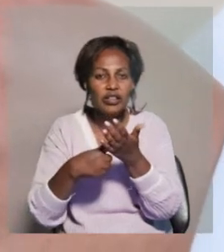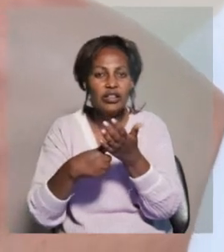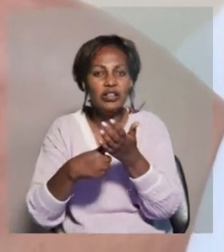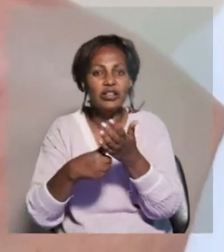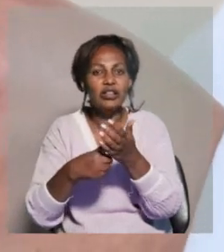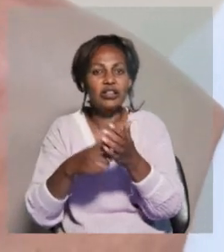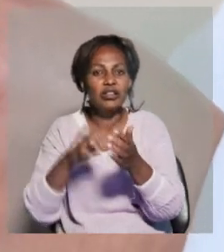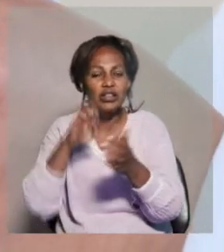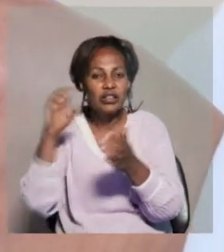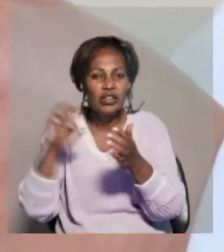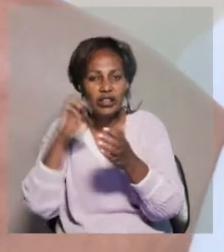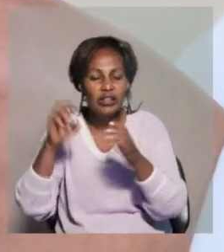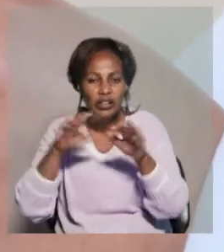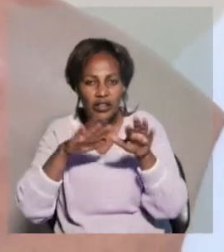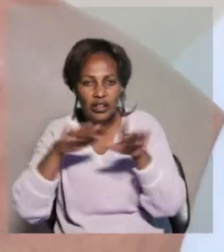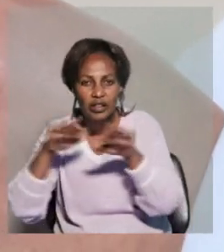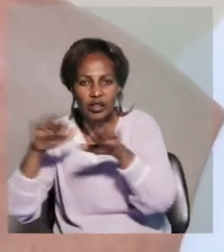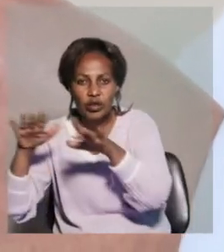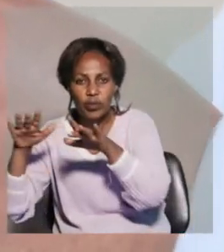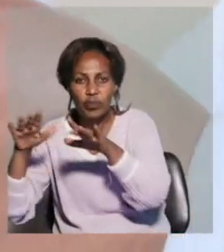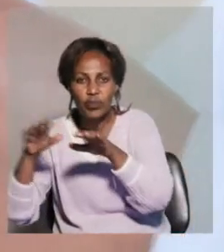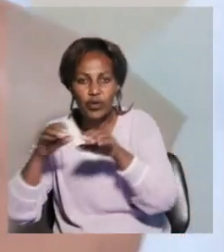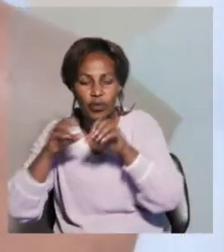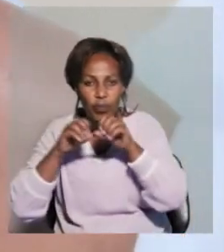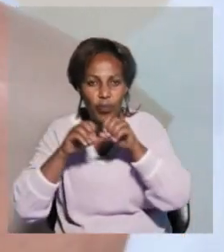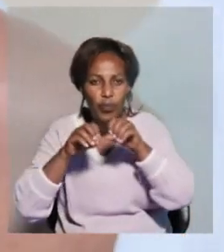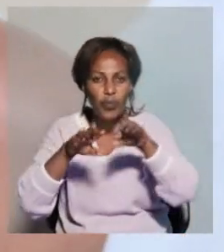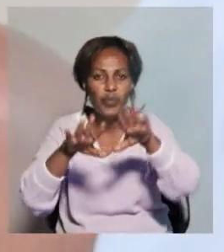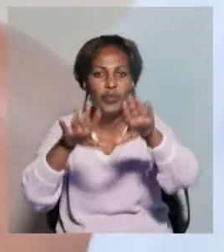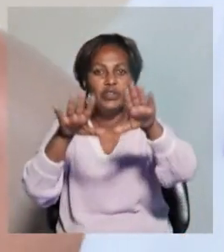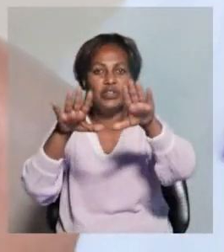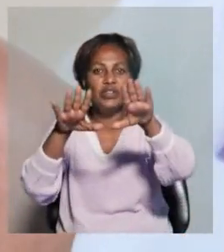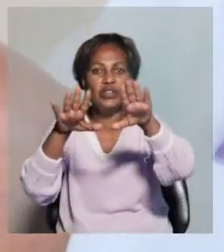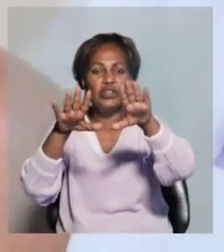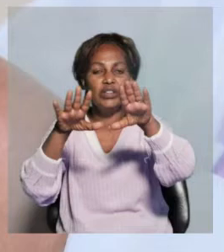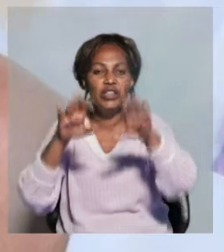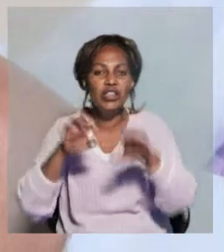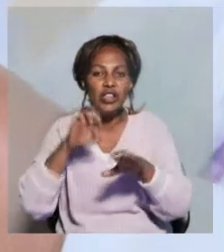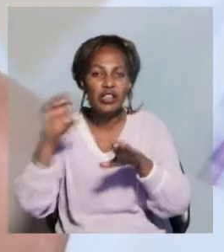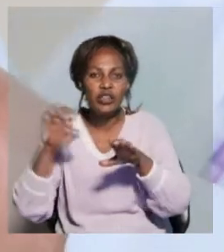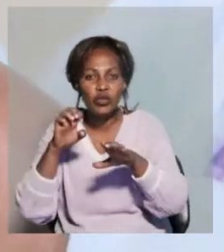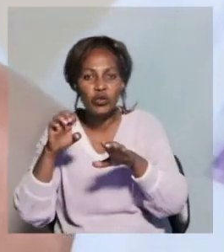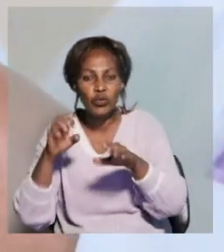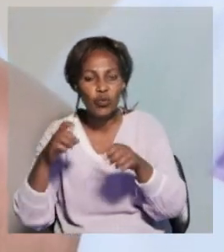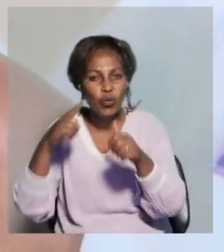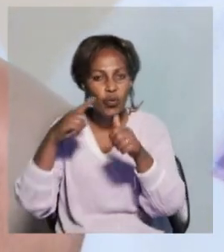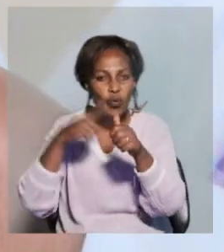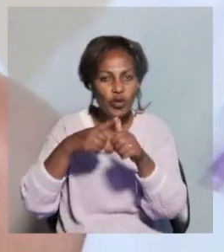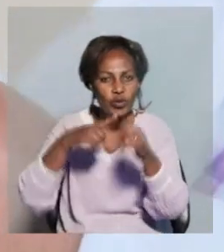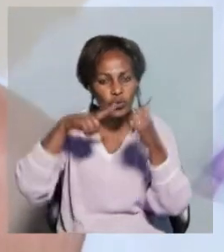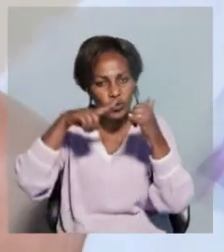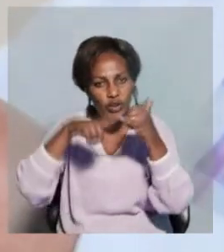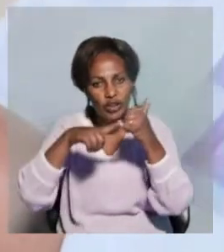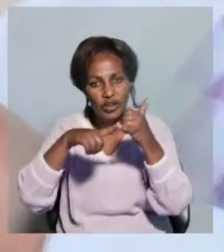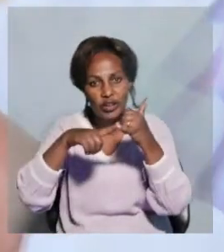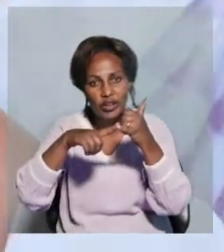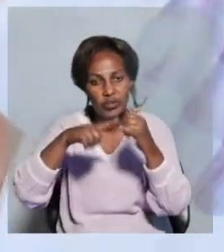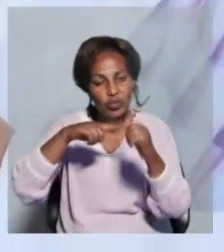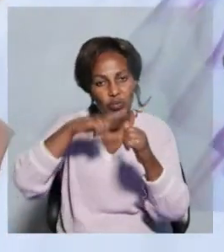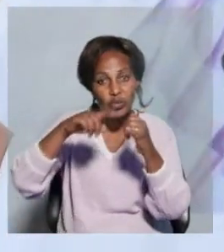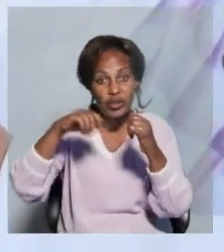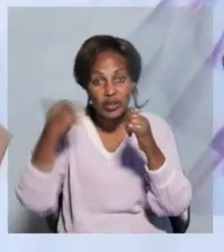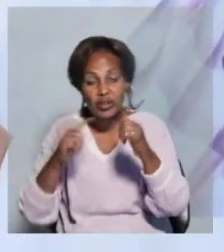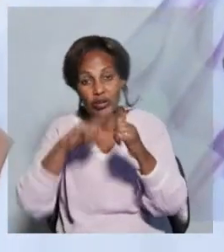current emits electrons from one end to the other. When electrons